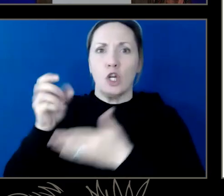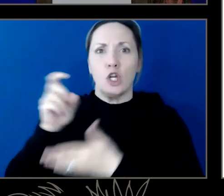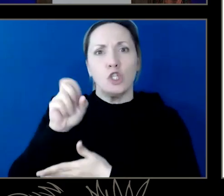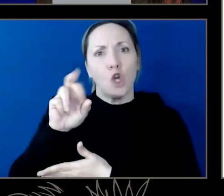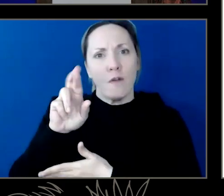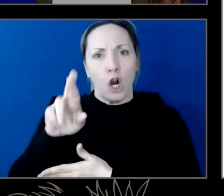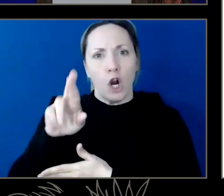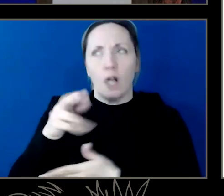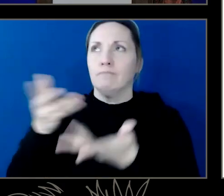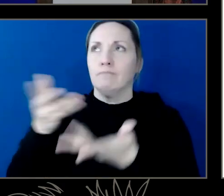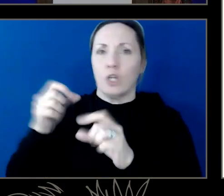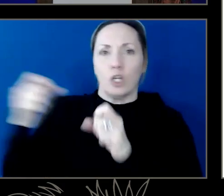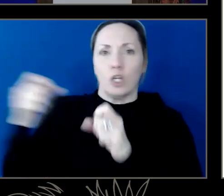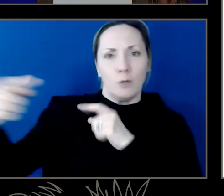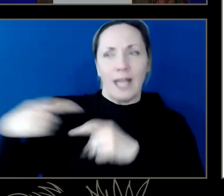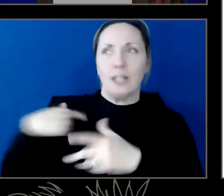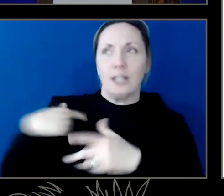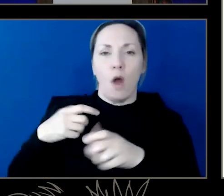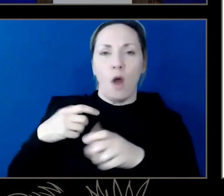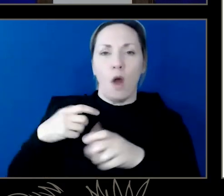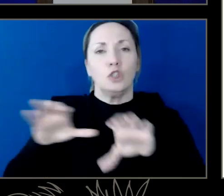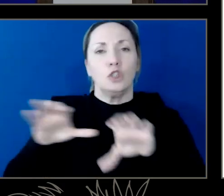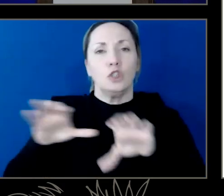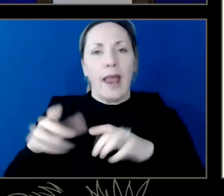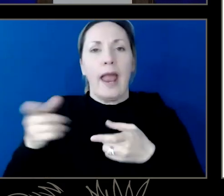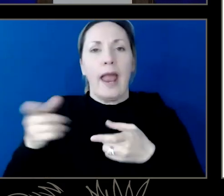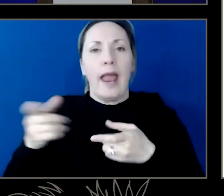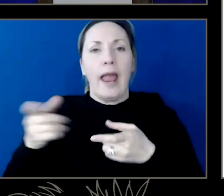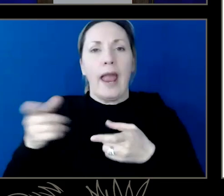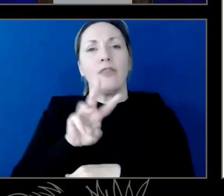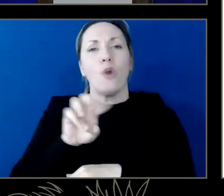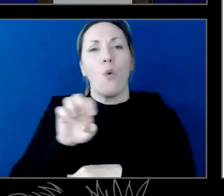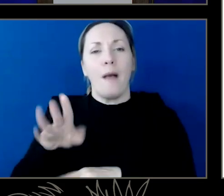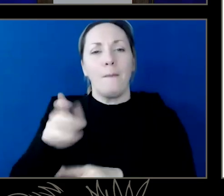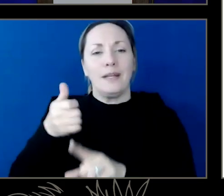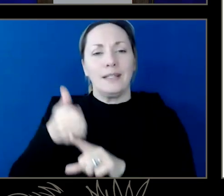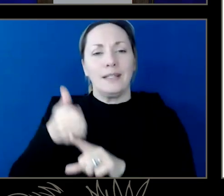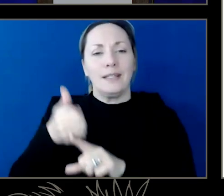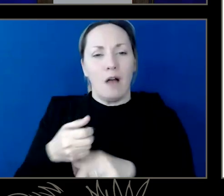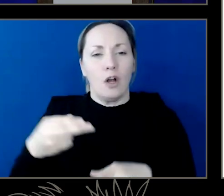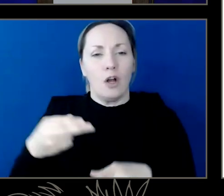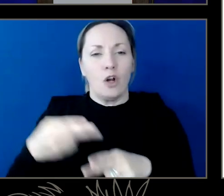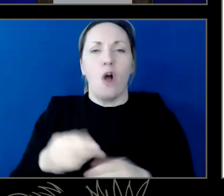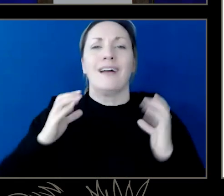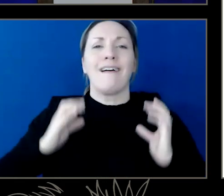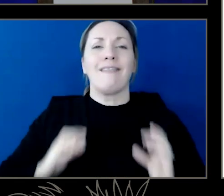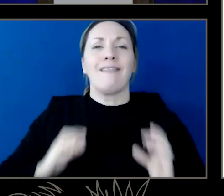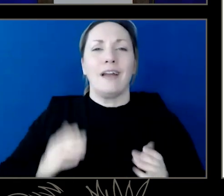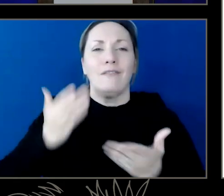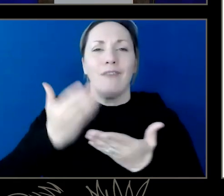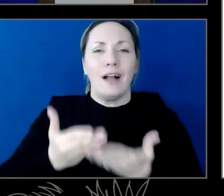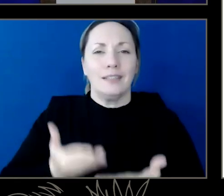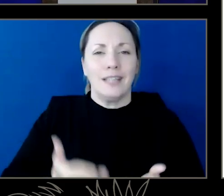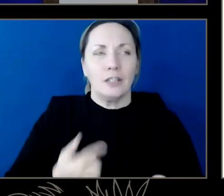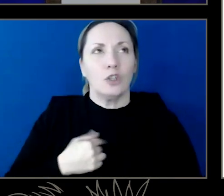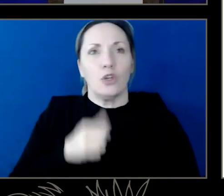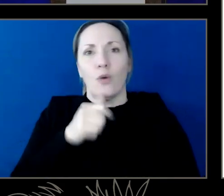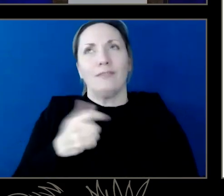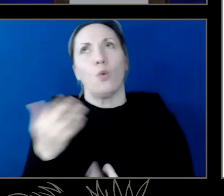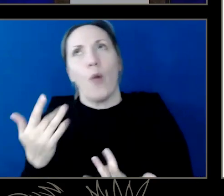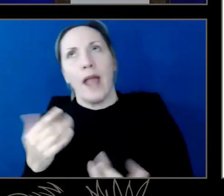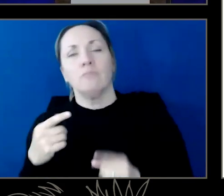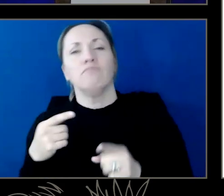handle doing the interactivity on the web itself, something called client validation. So now instead of waiting for the server to give a response, you can just find